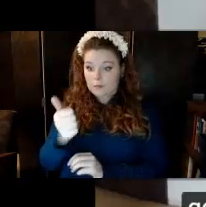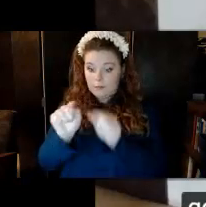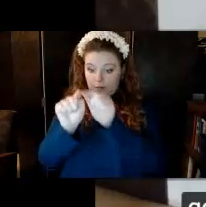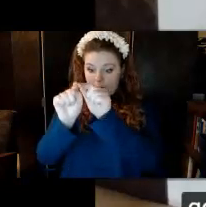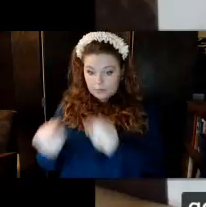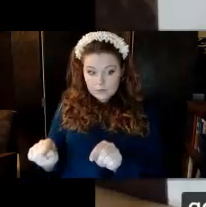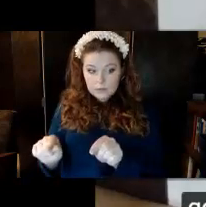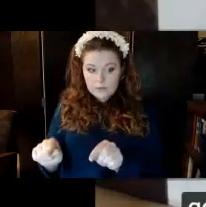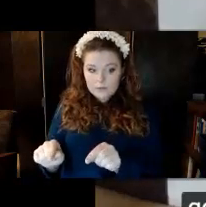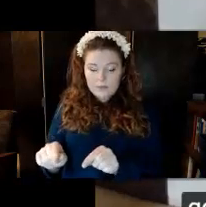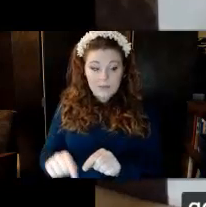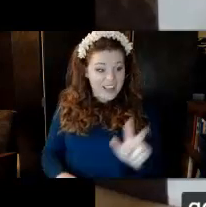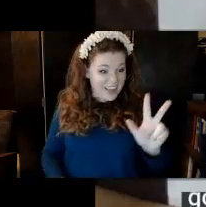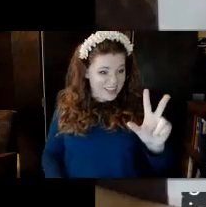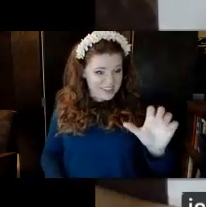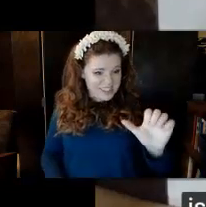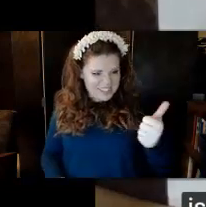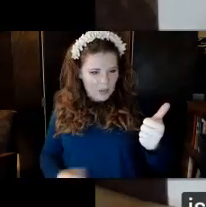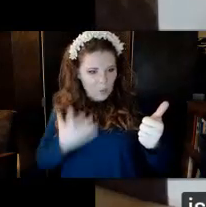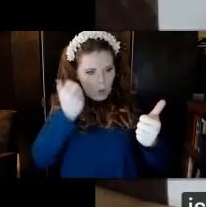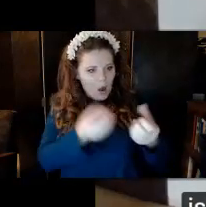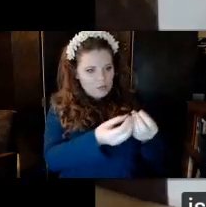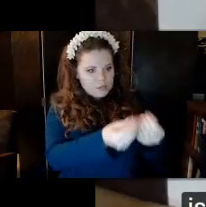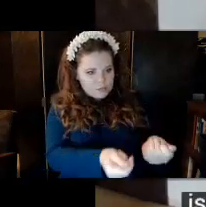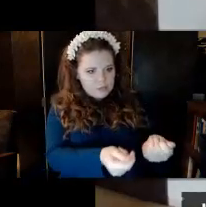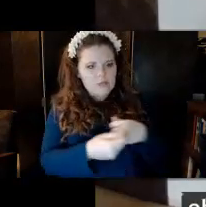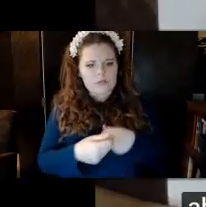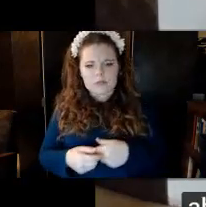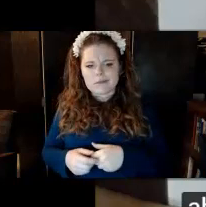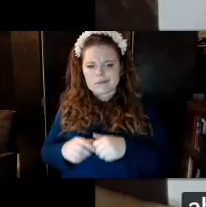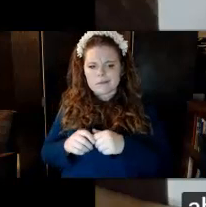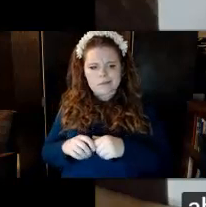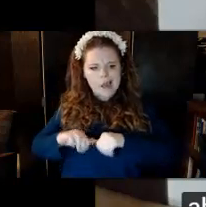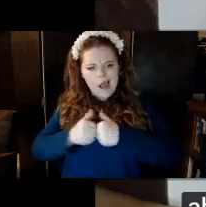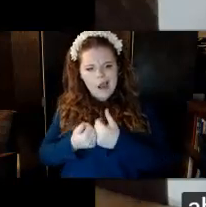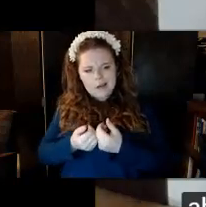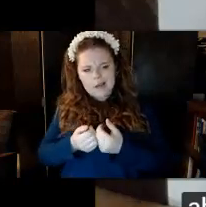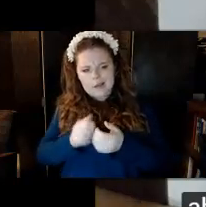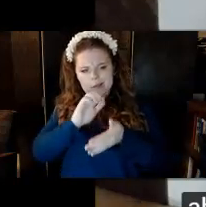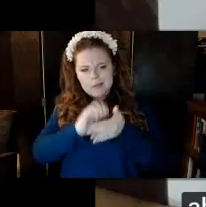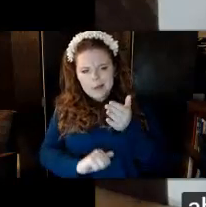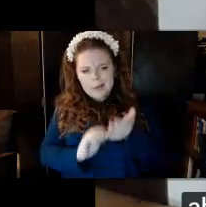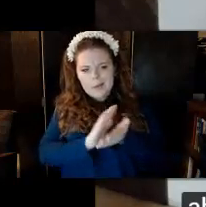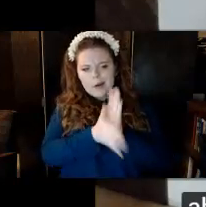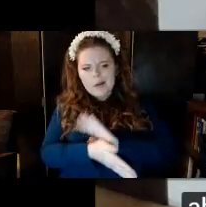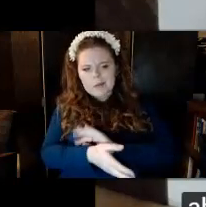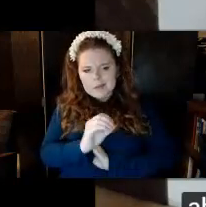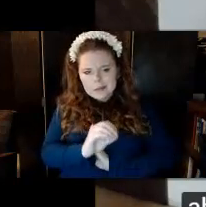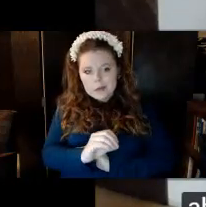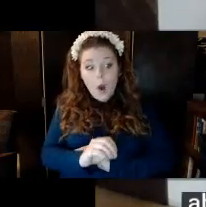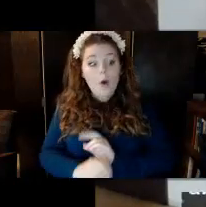is to get rid of this 3/10. I want to be able to subtract from it. So what can I subtract from it to make it 0?